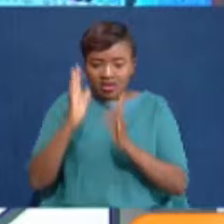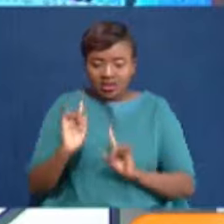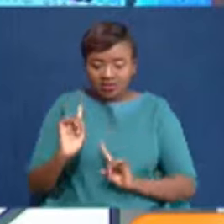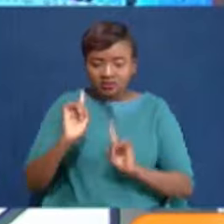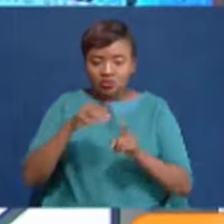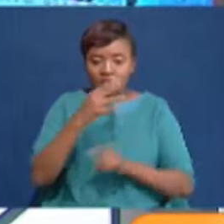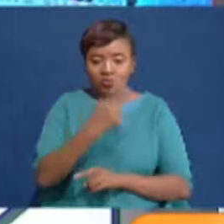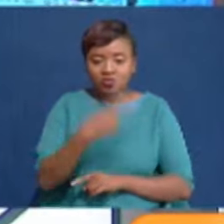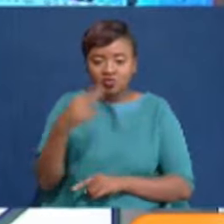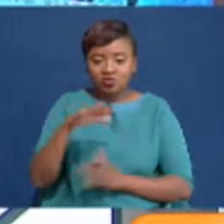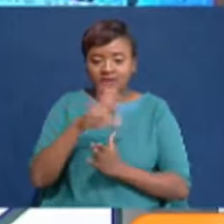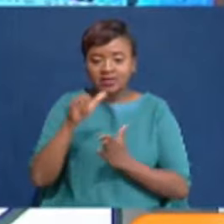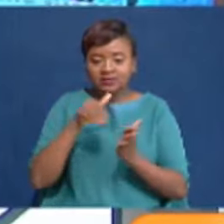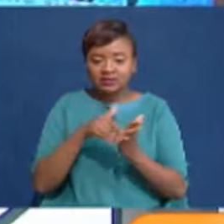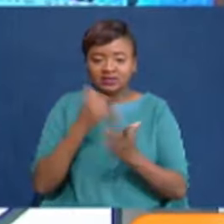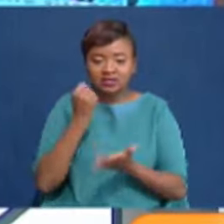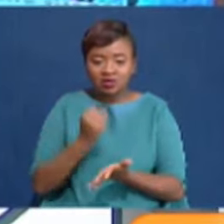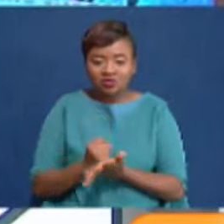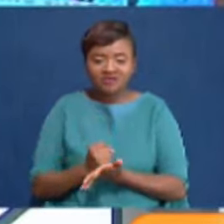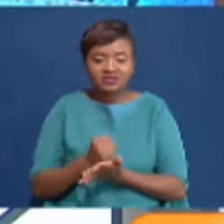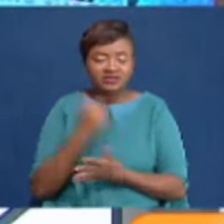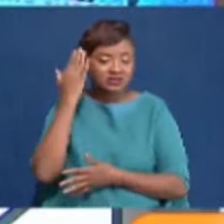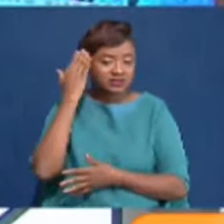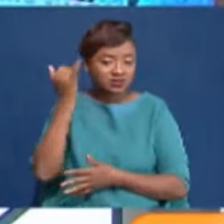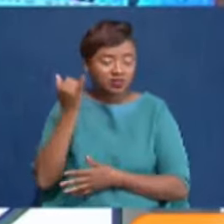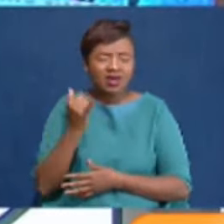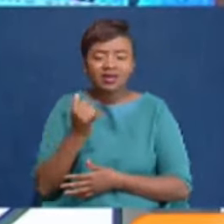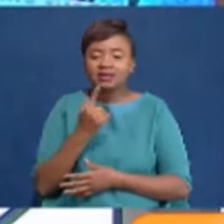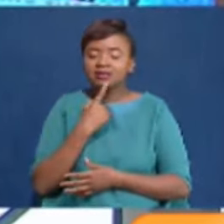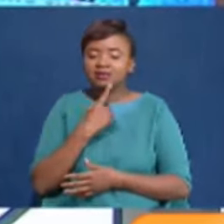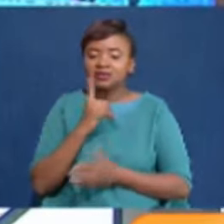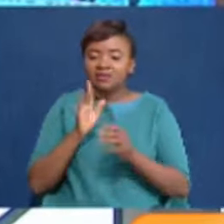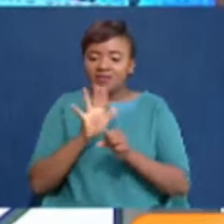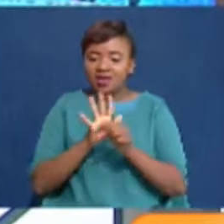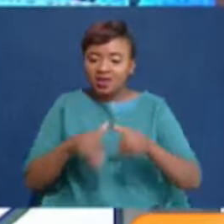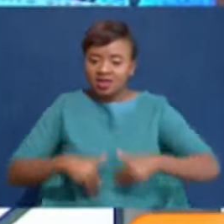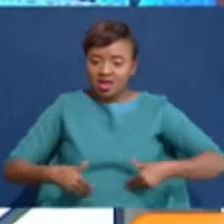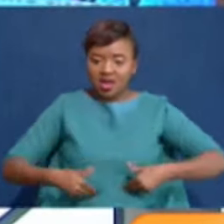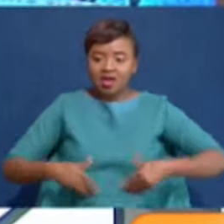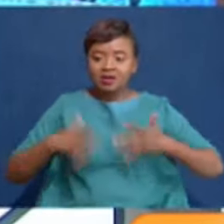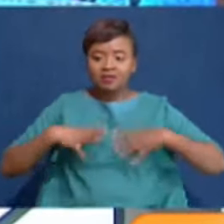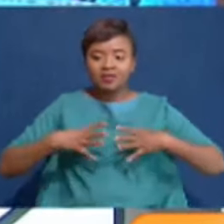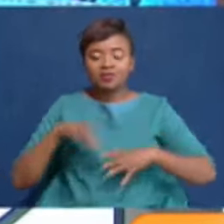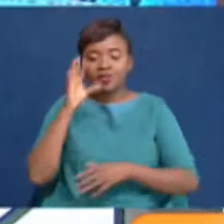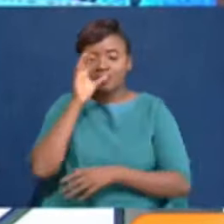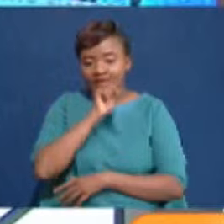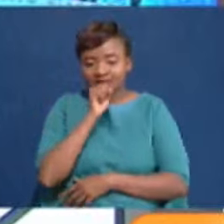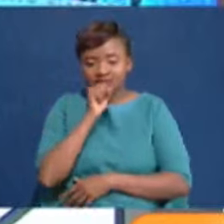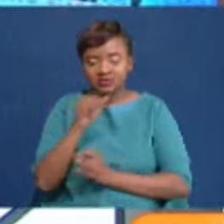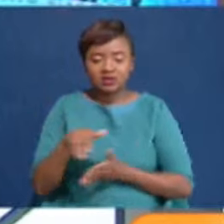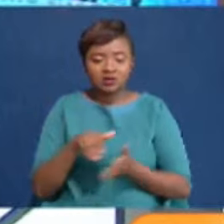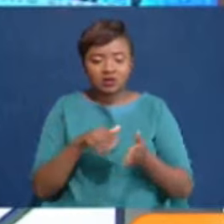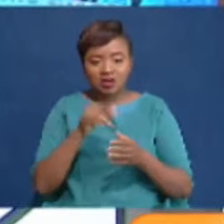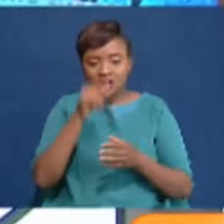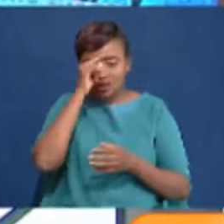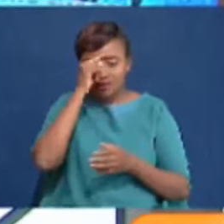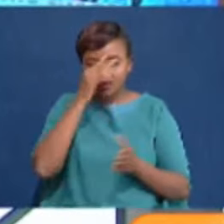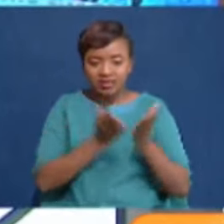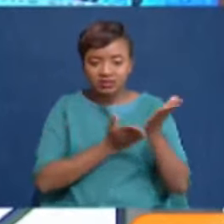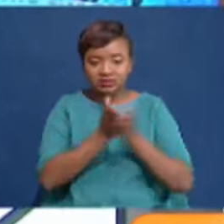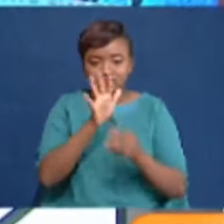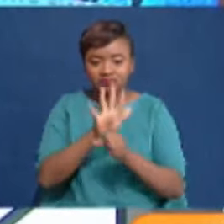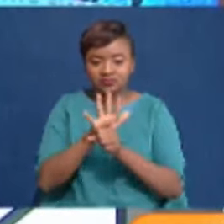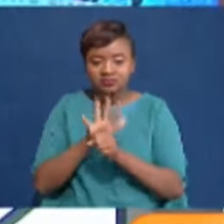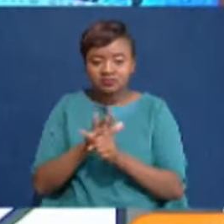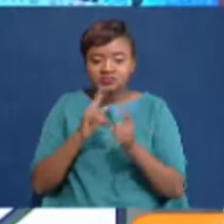seeking redress on the way forward as it emerged that young people are missing out on crucial government services. Laura Tierno now reports